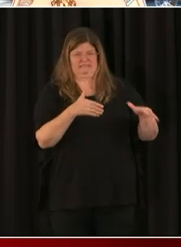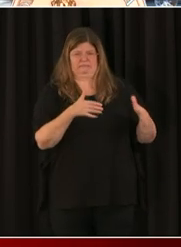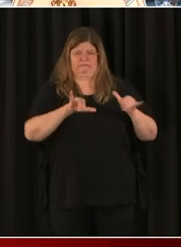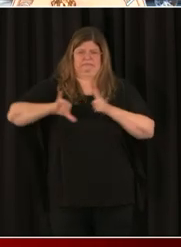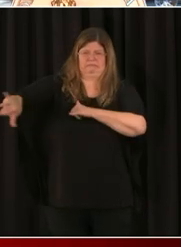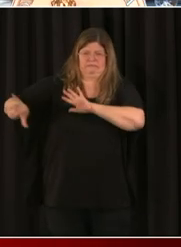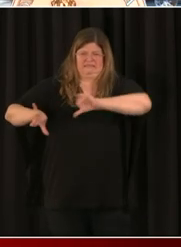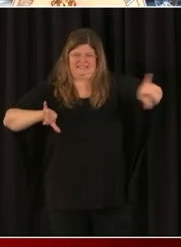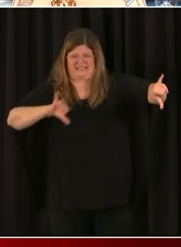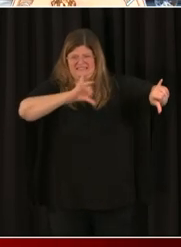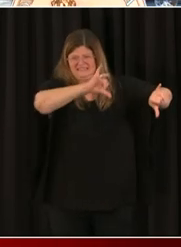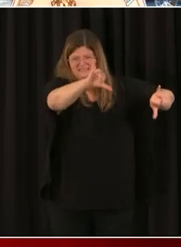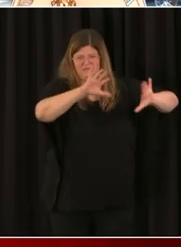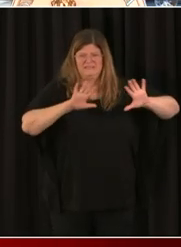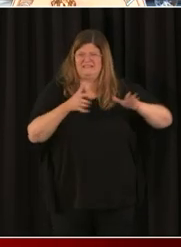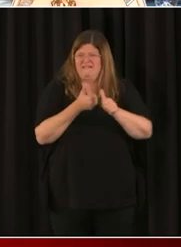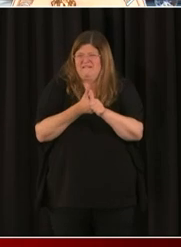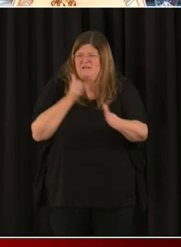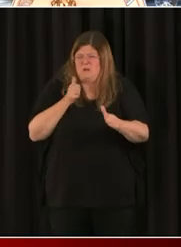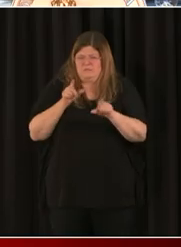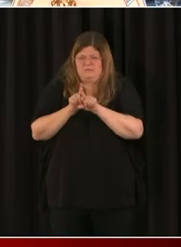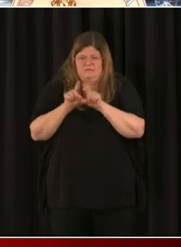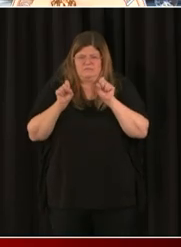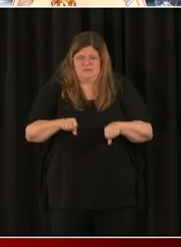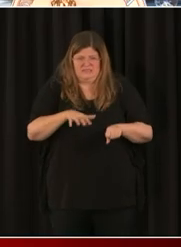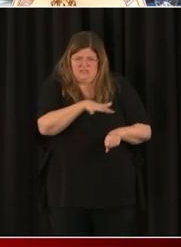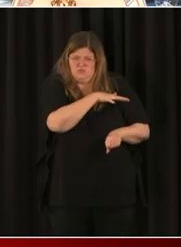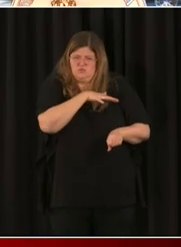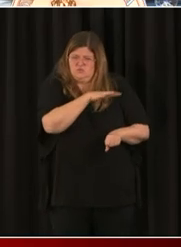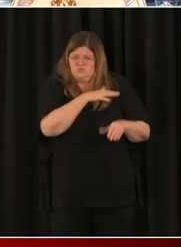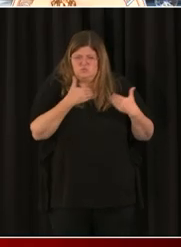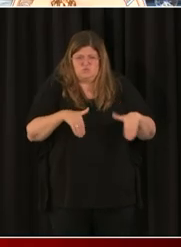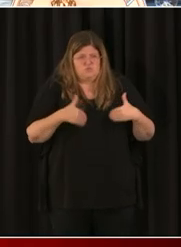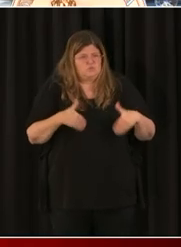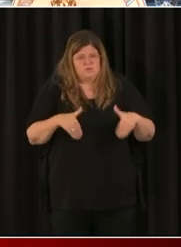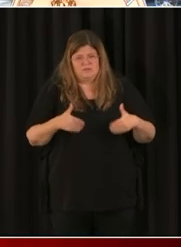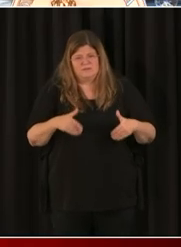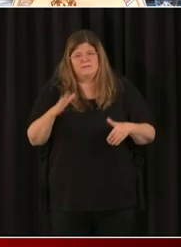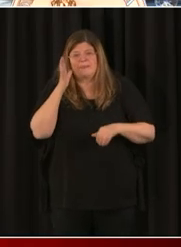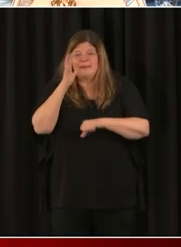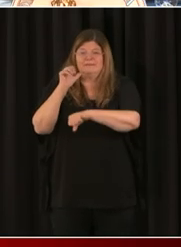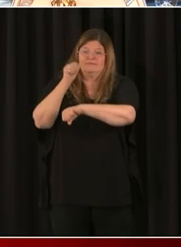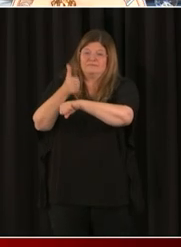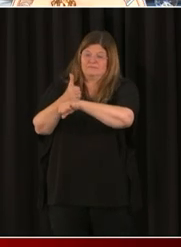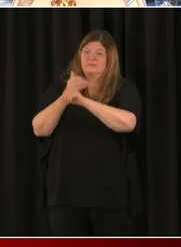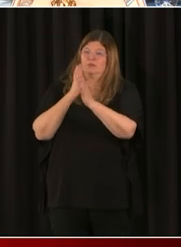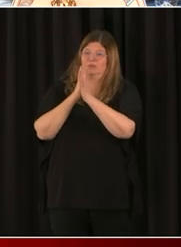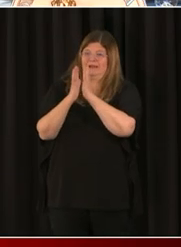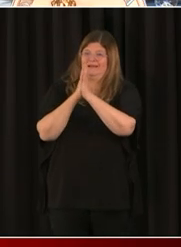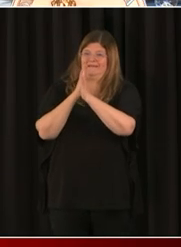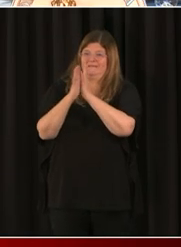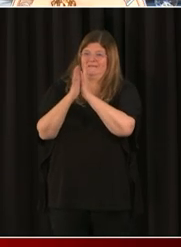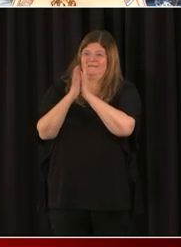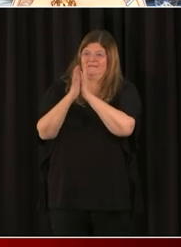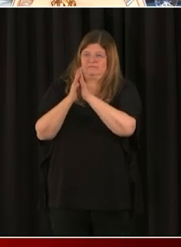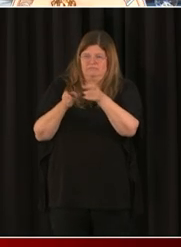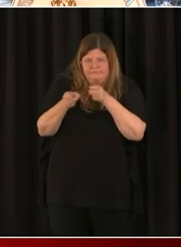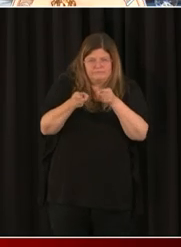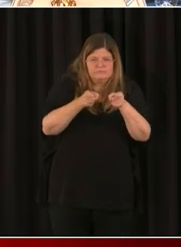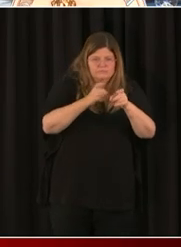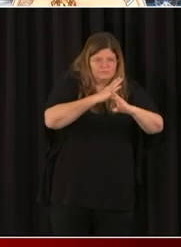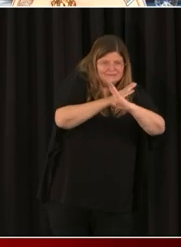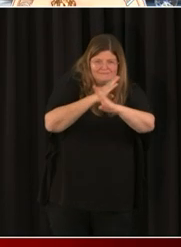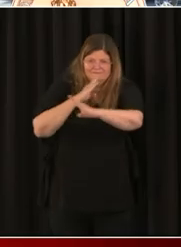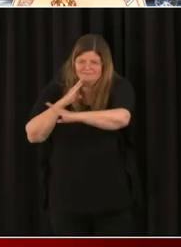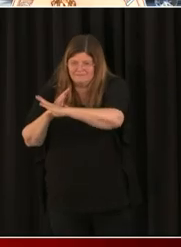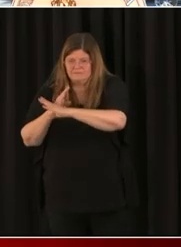to avoid the area that we will set up a traffic box around on January